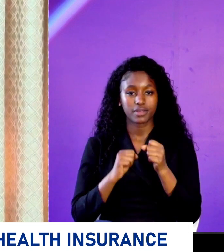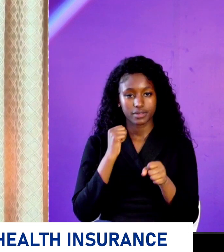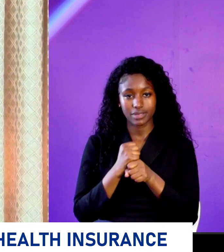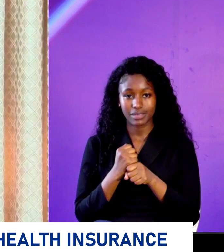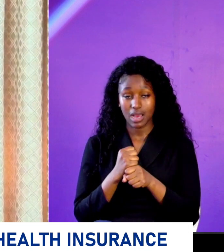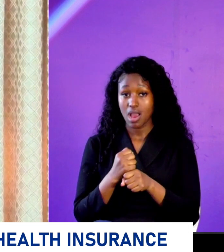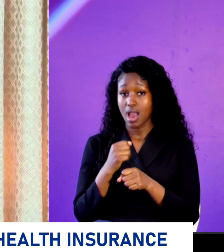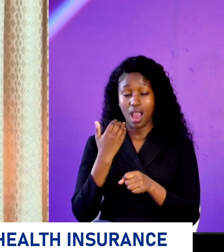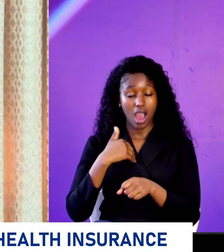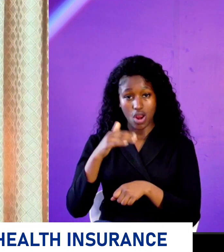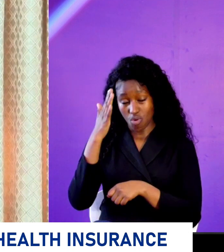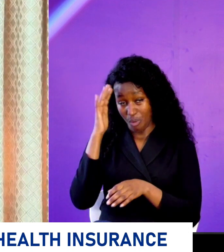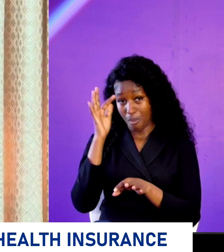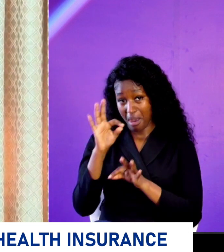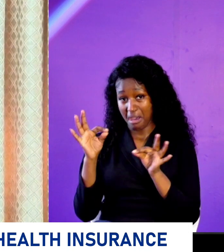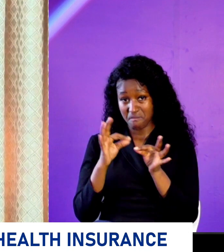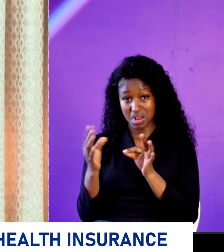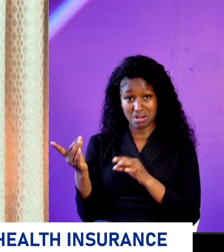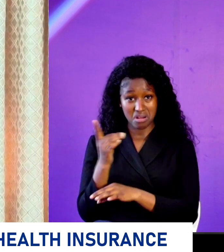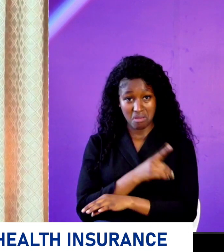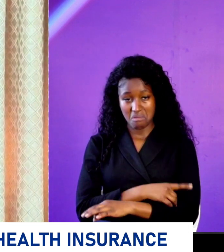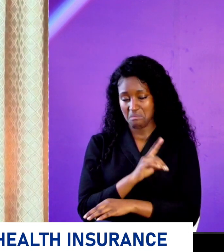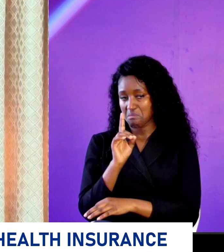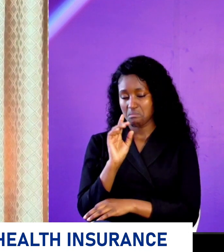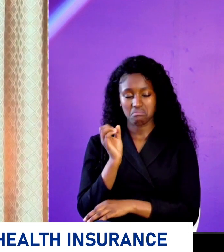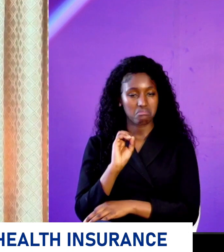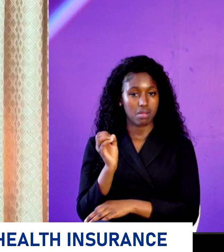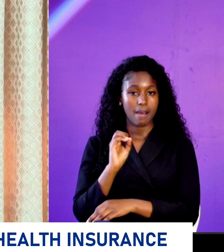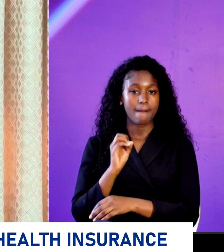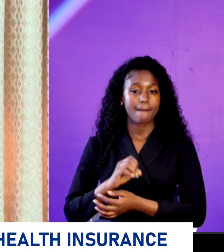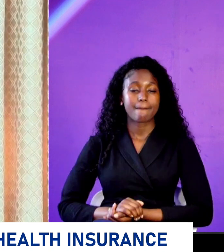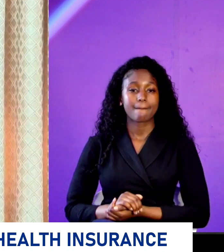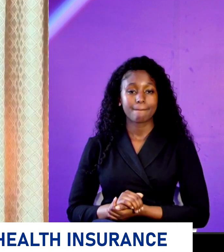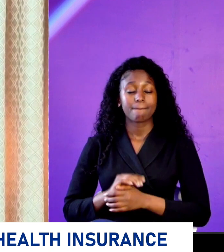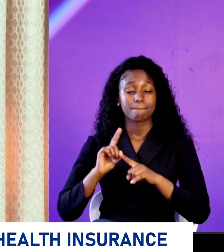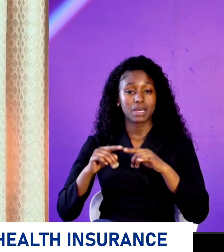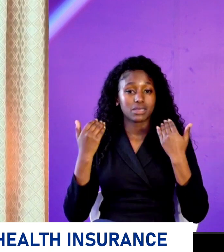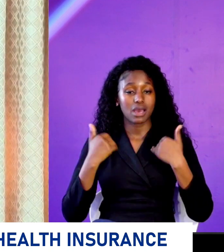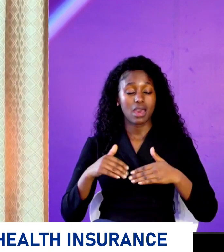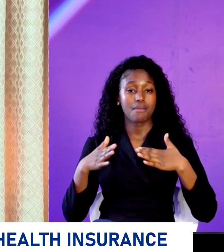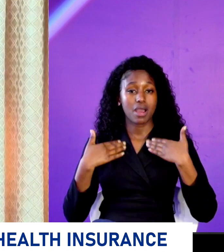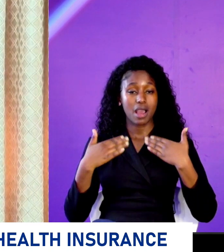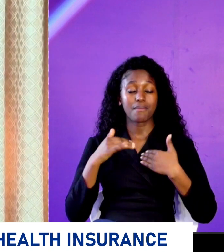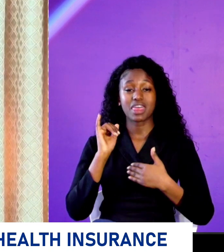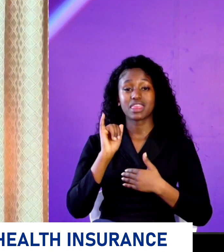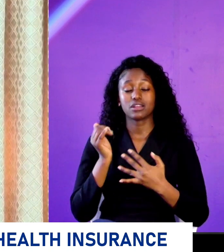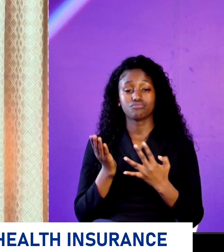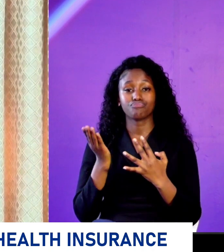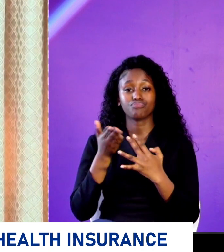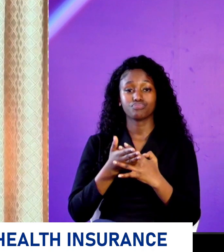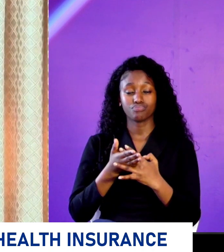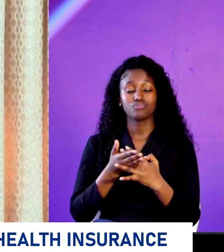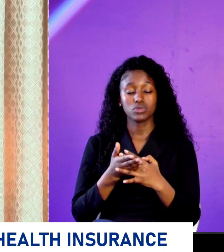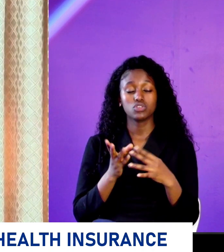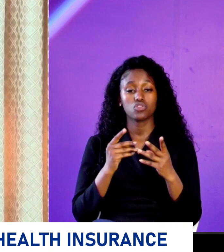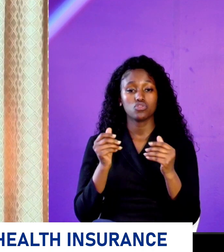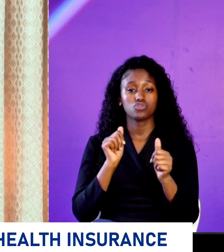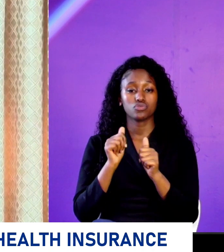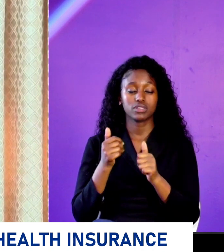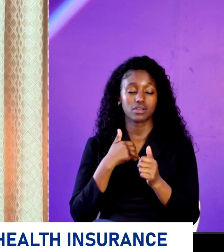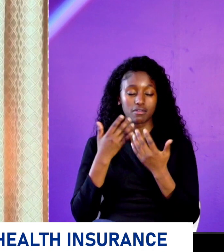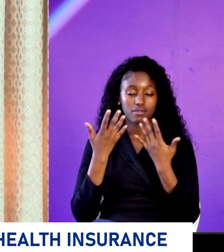perfect on day one. So I am very happy that's an intervention that we have offloaded.